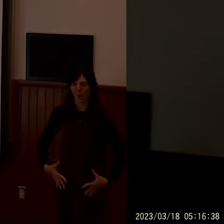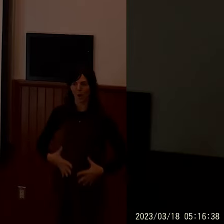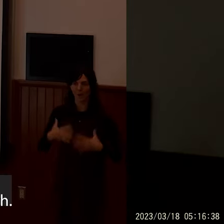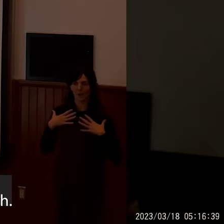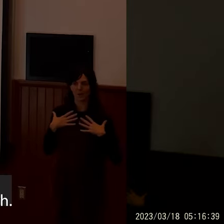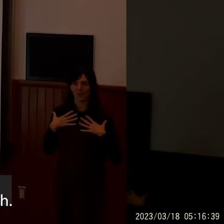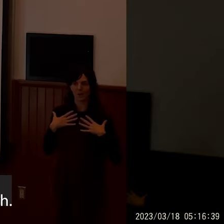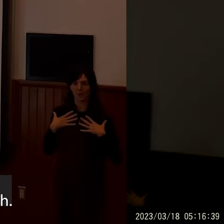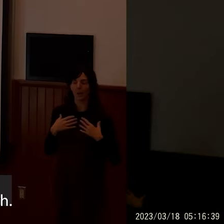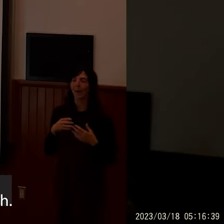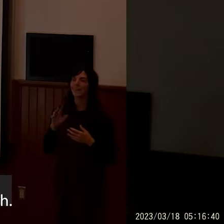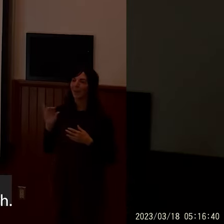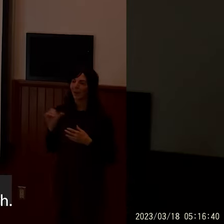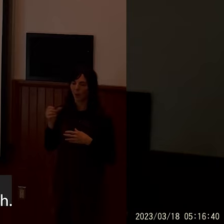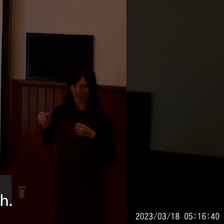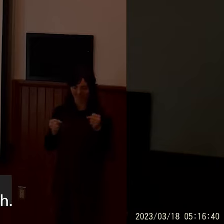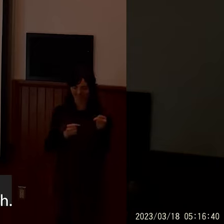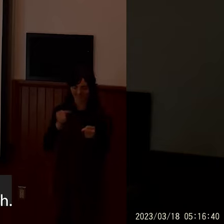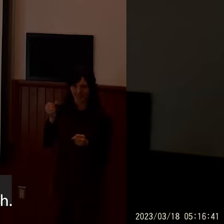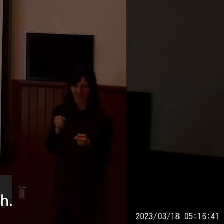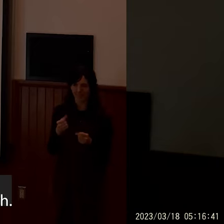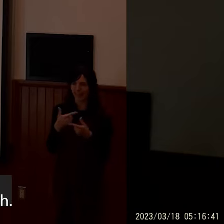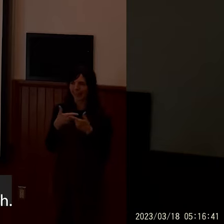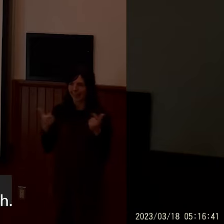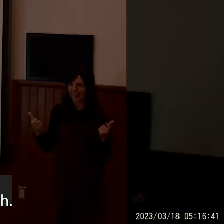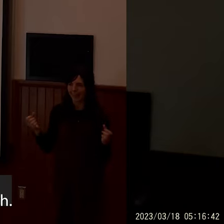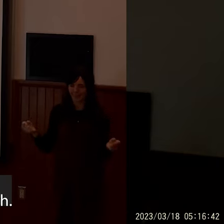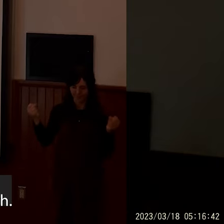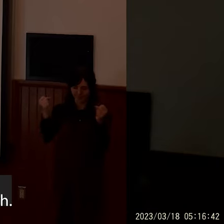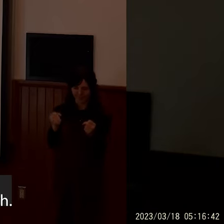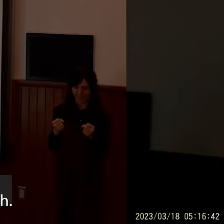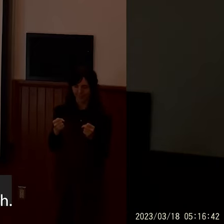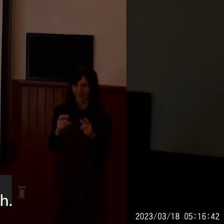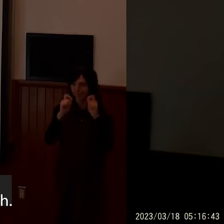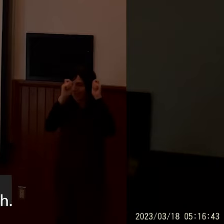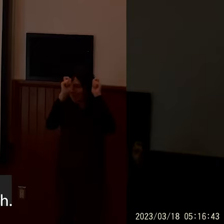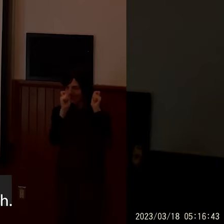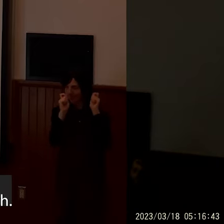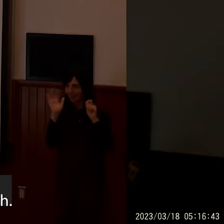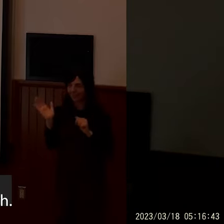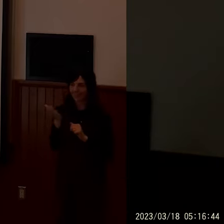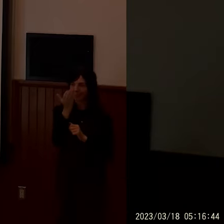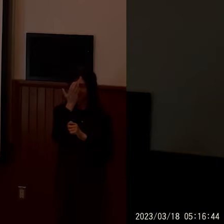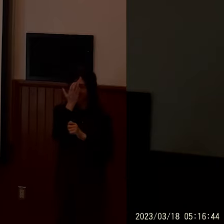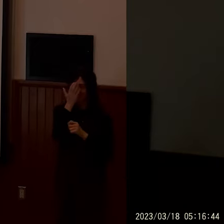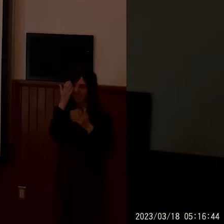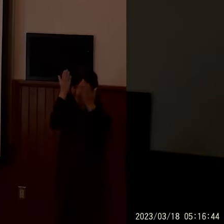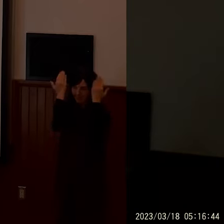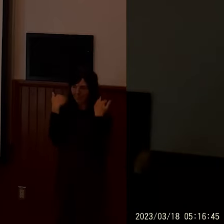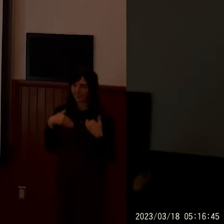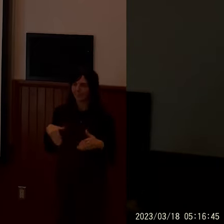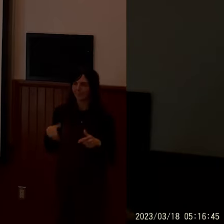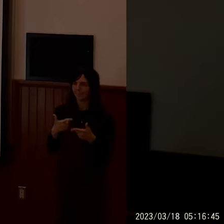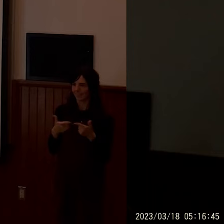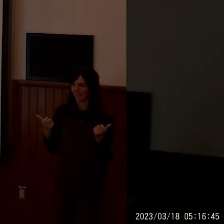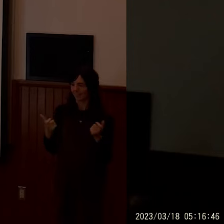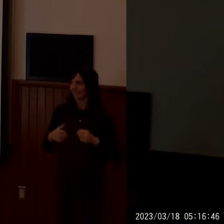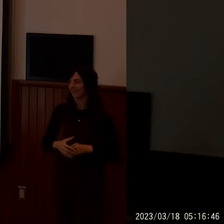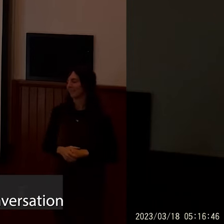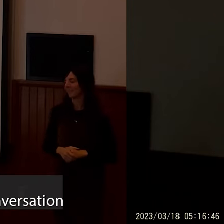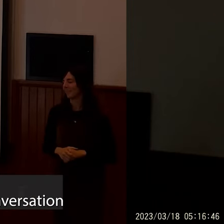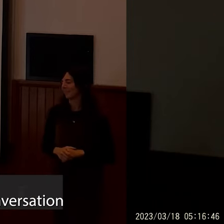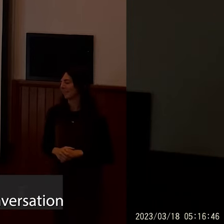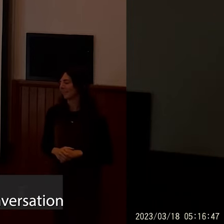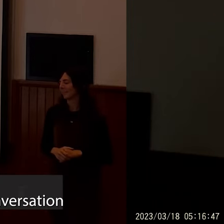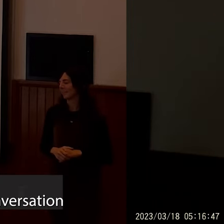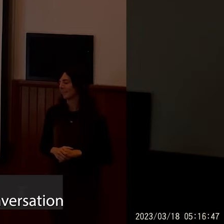actual props play a key role, wigs and masks and so on and so forth. And of course, then